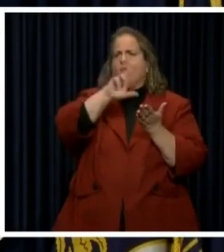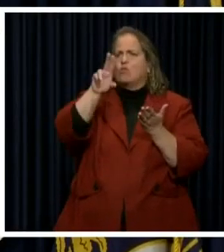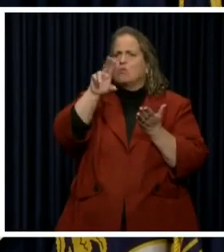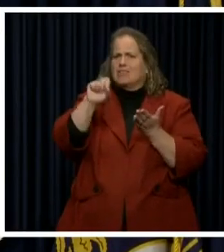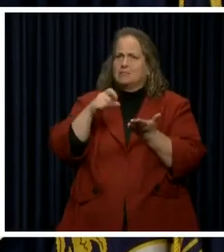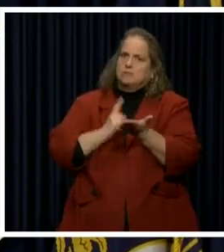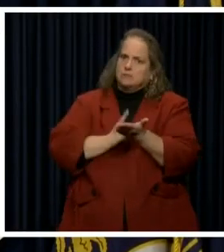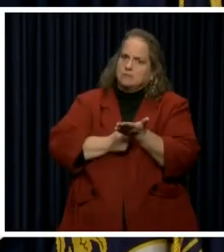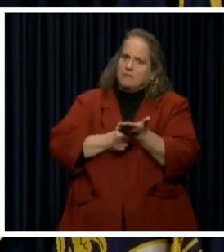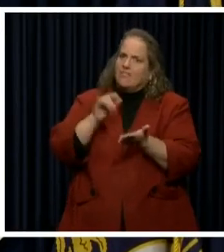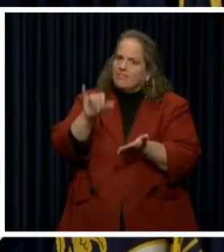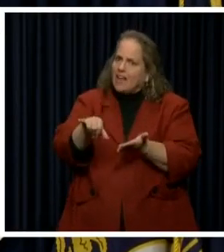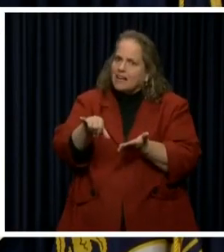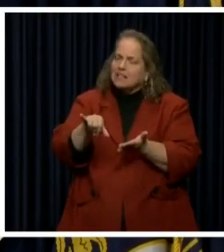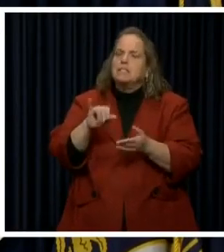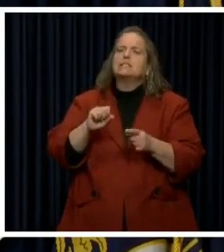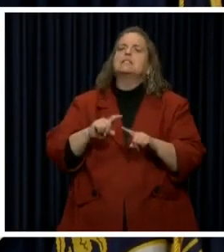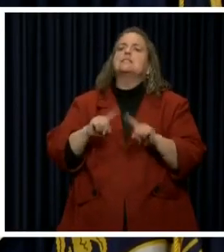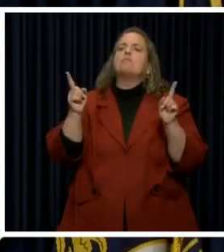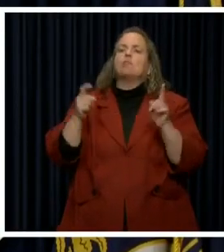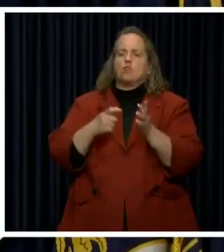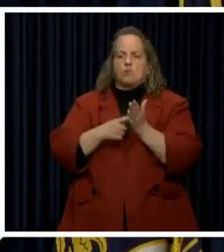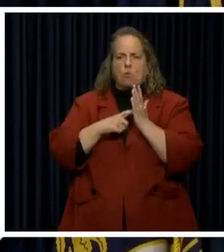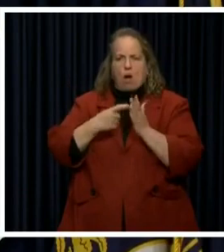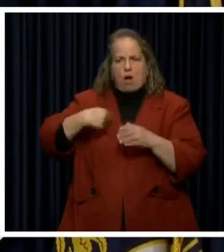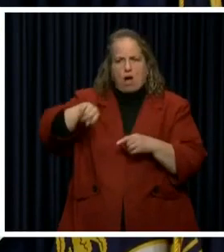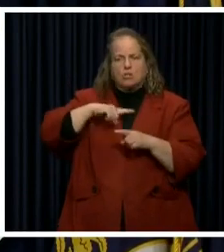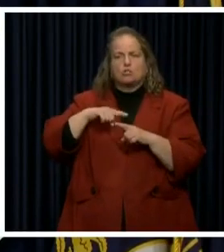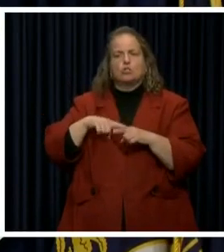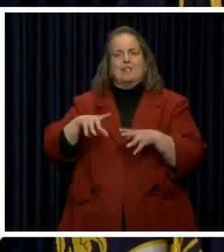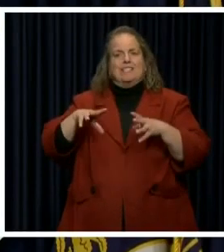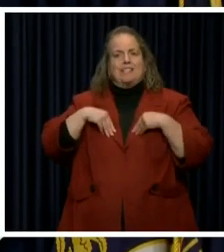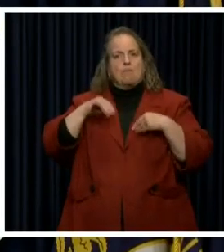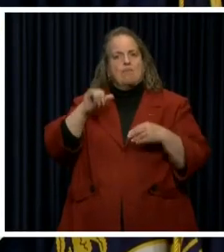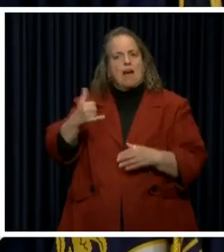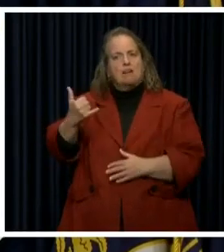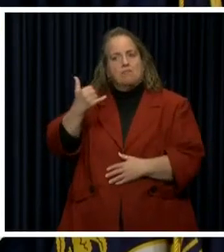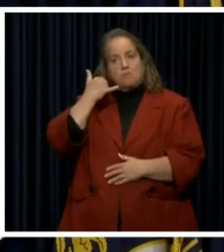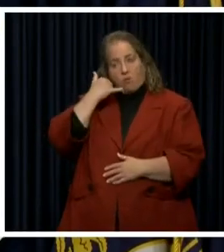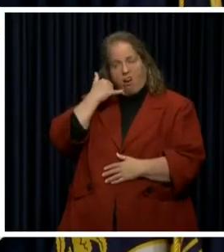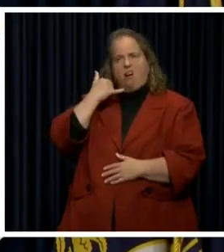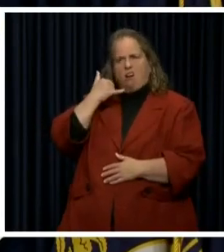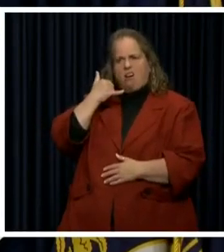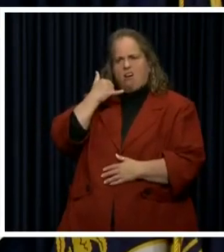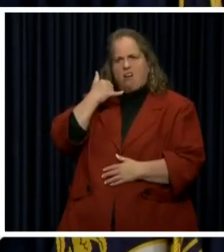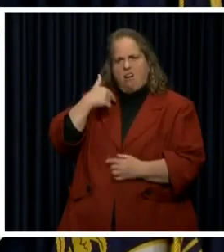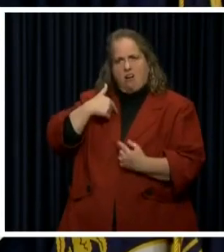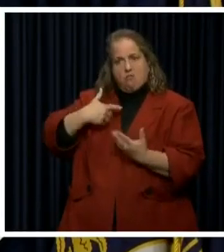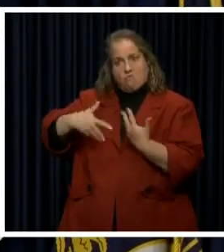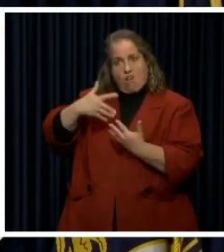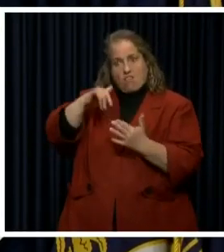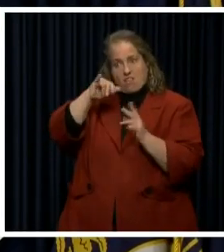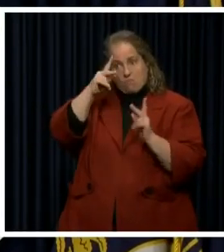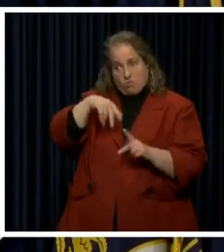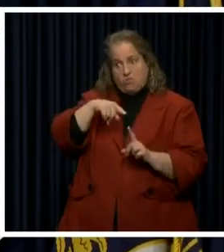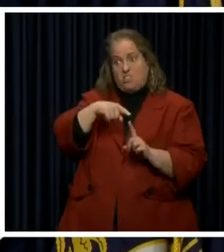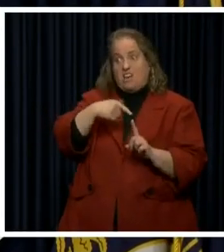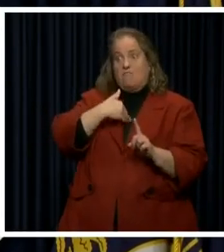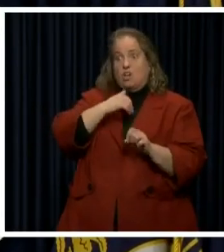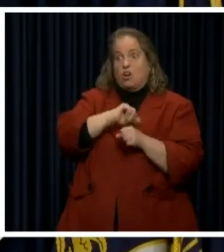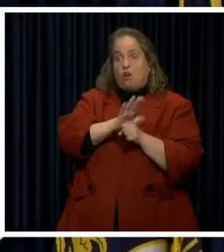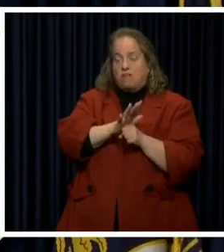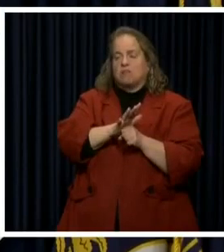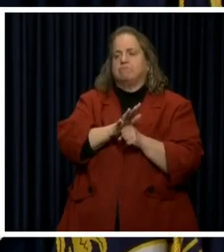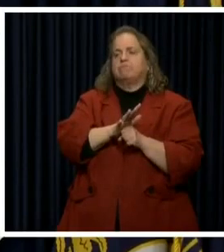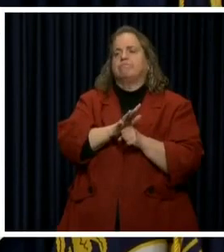very different, and it's going to require us to accept that call when we get it and be willing to do what it takes to